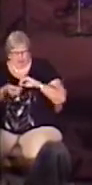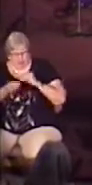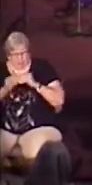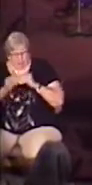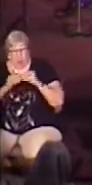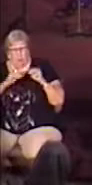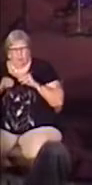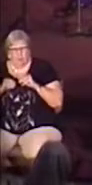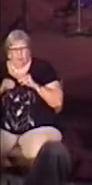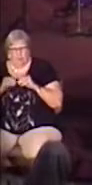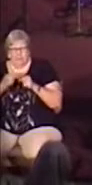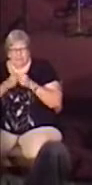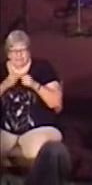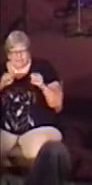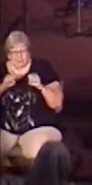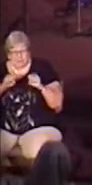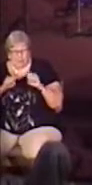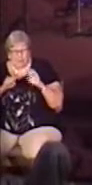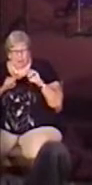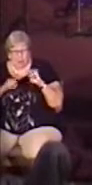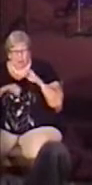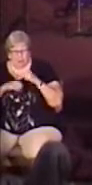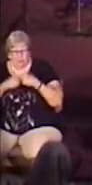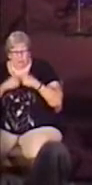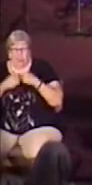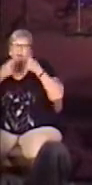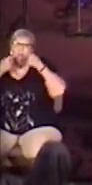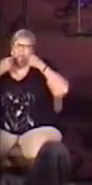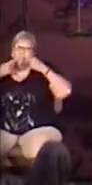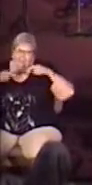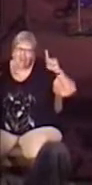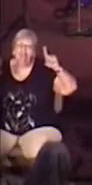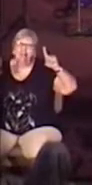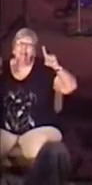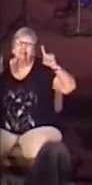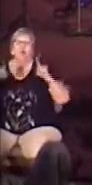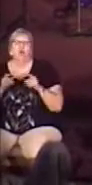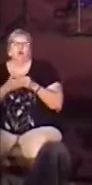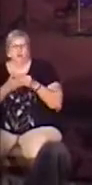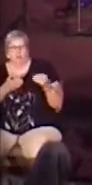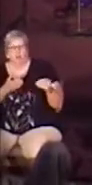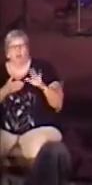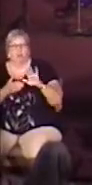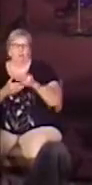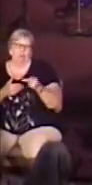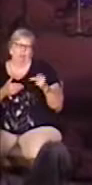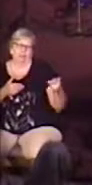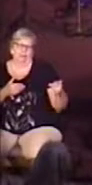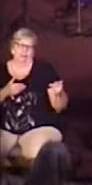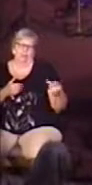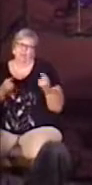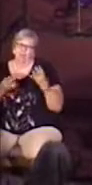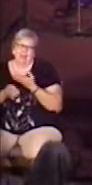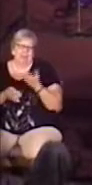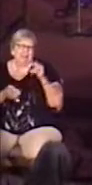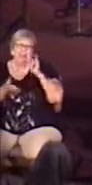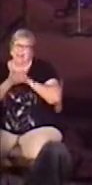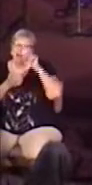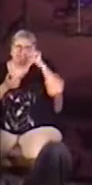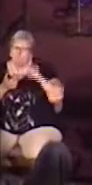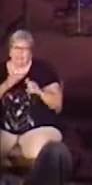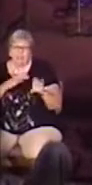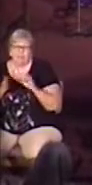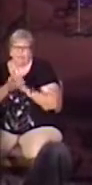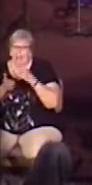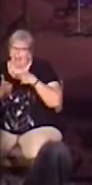on the back, you check out, voila, you have finally bought the product. There are a series of things that you have to do, that